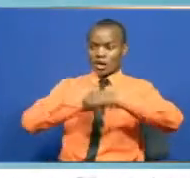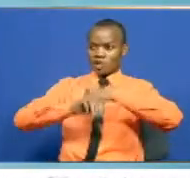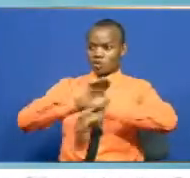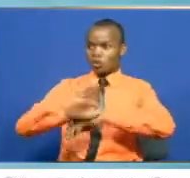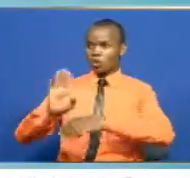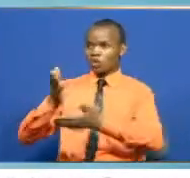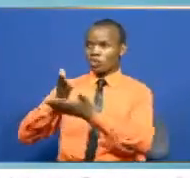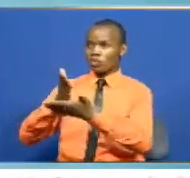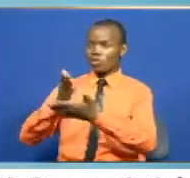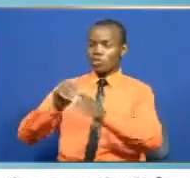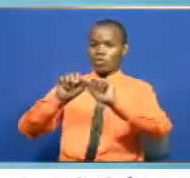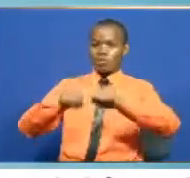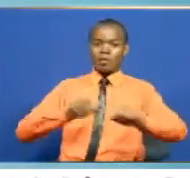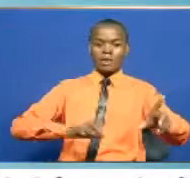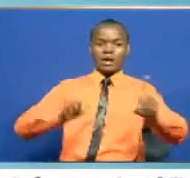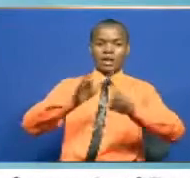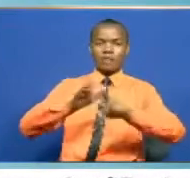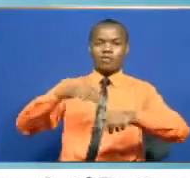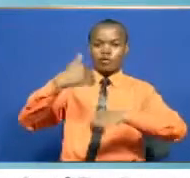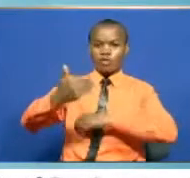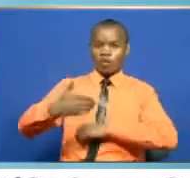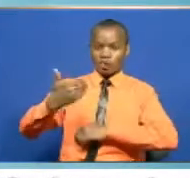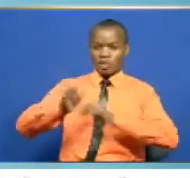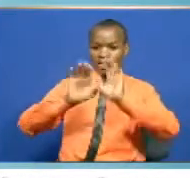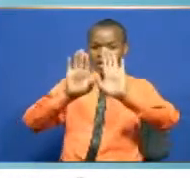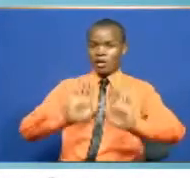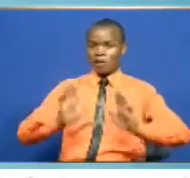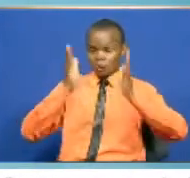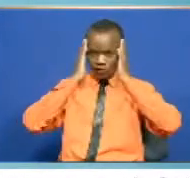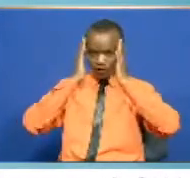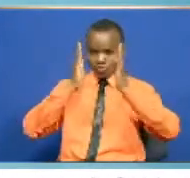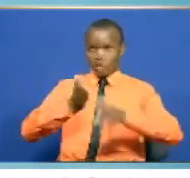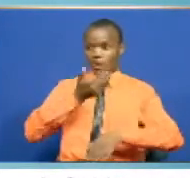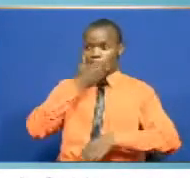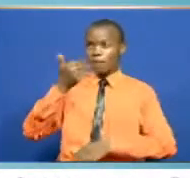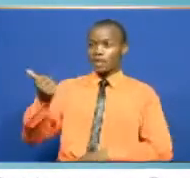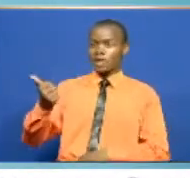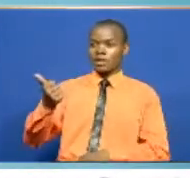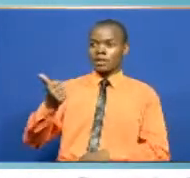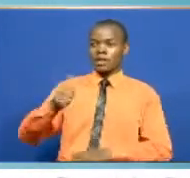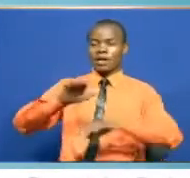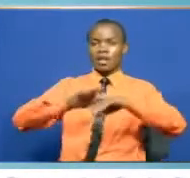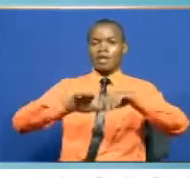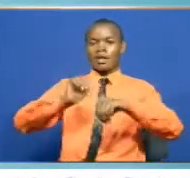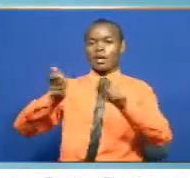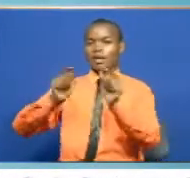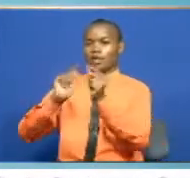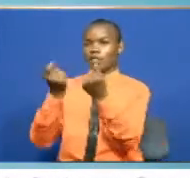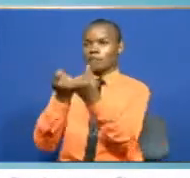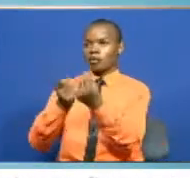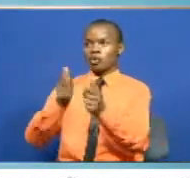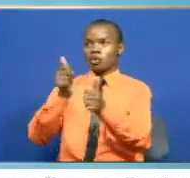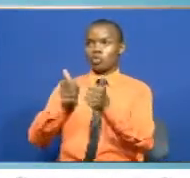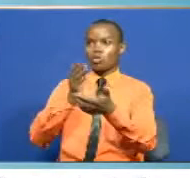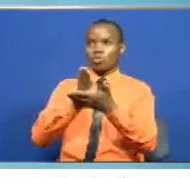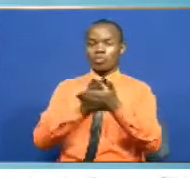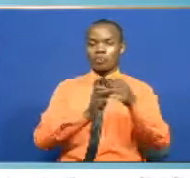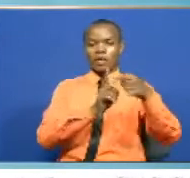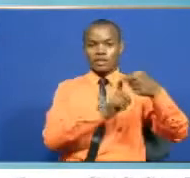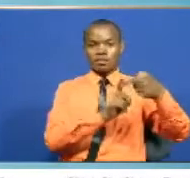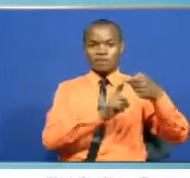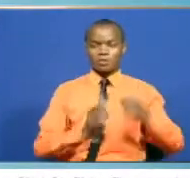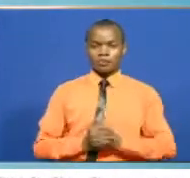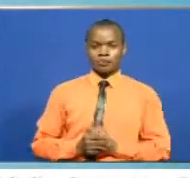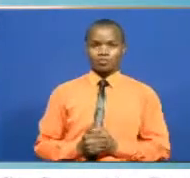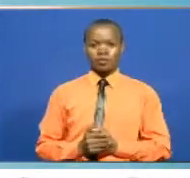you at the end of the day. So we have to focus and do what we do better than any other team that we are going to face. Now,